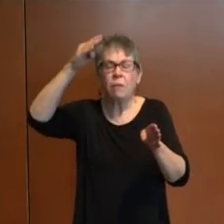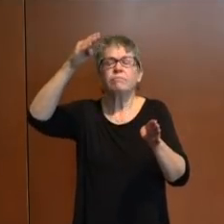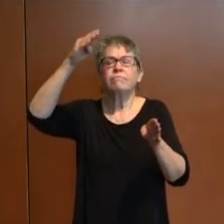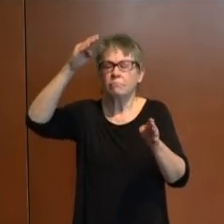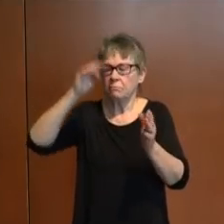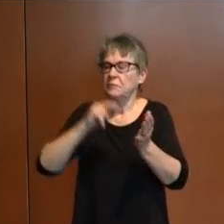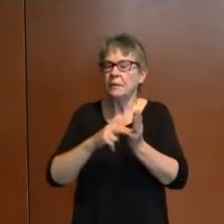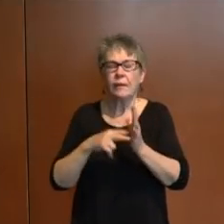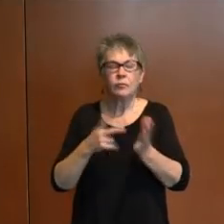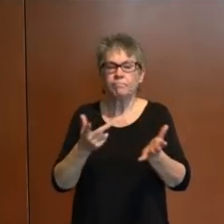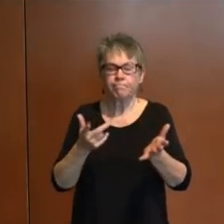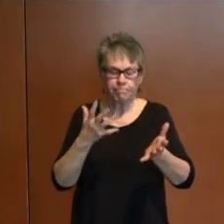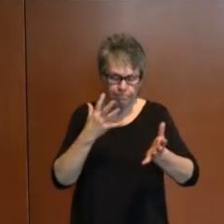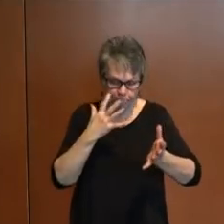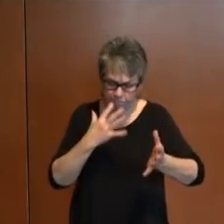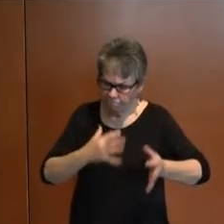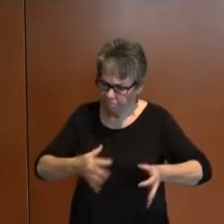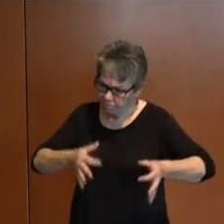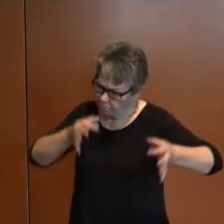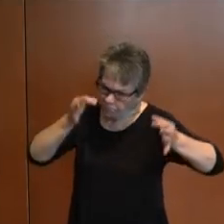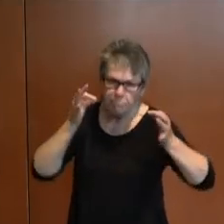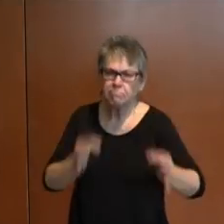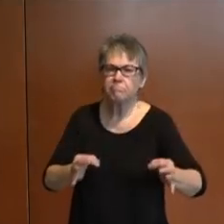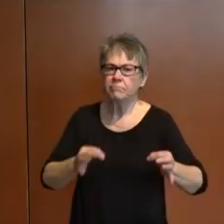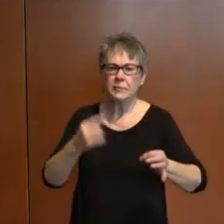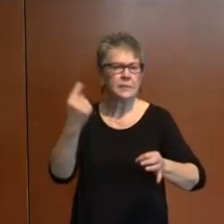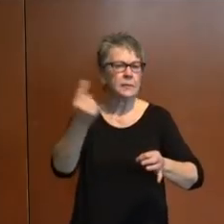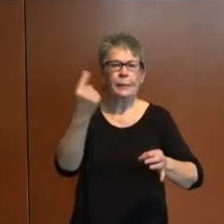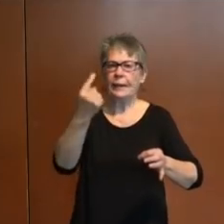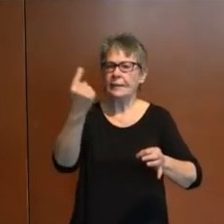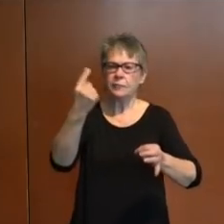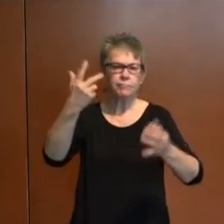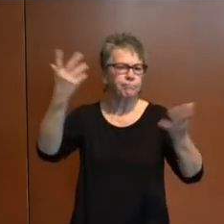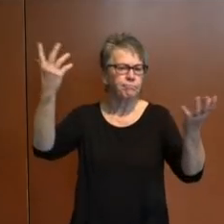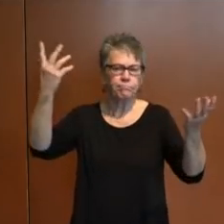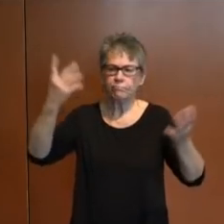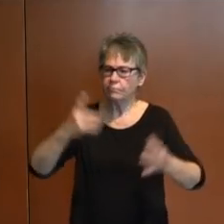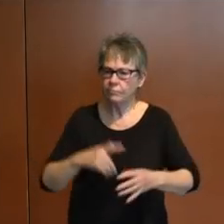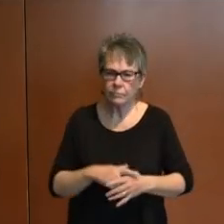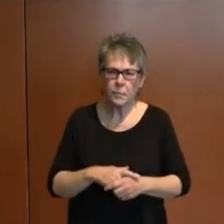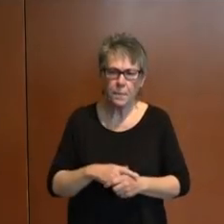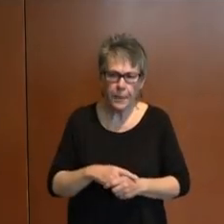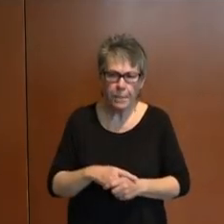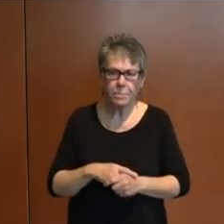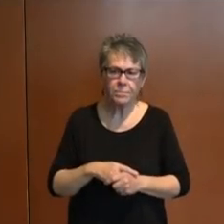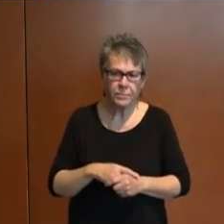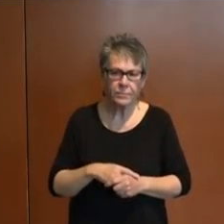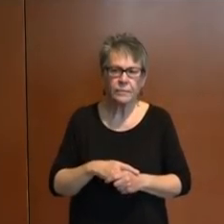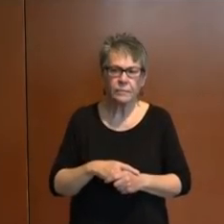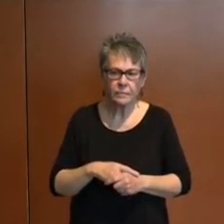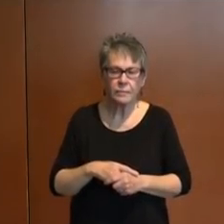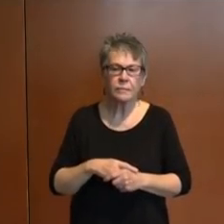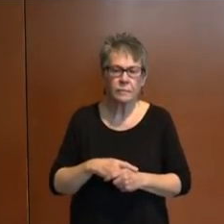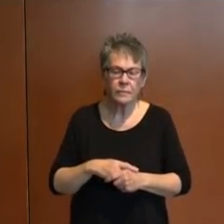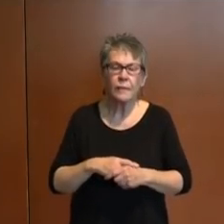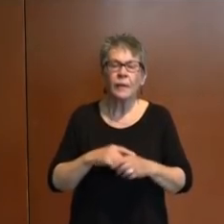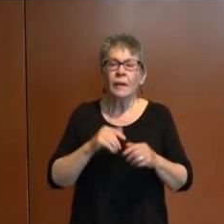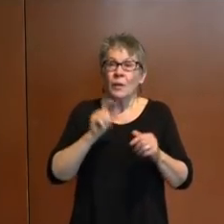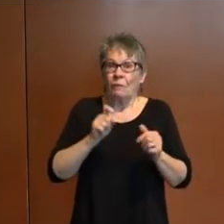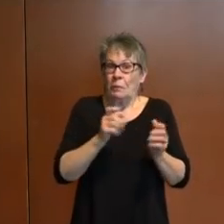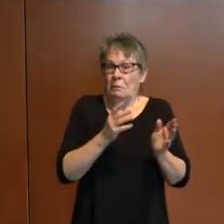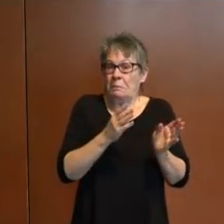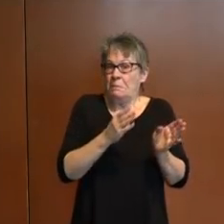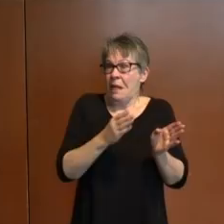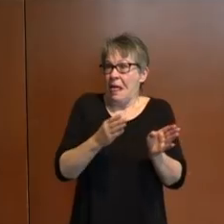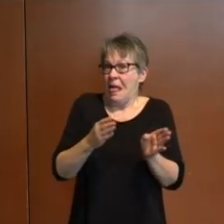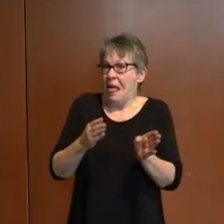abrogating our responsibilities to not plan for that, and we are. But at the same time, folks, when you're listening and you're wondering, why am